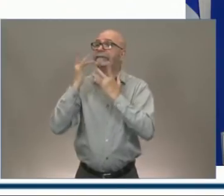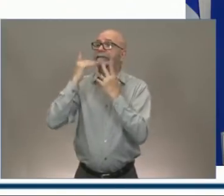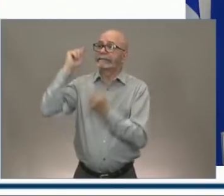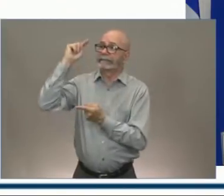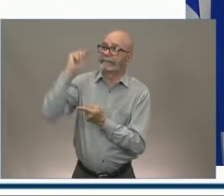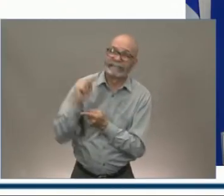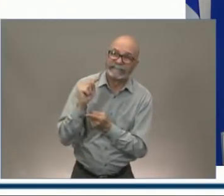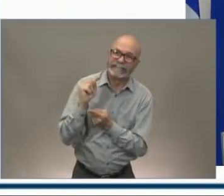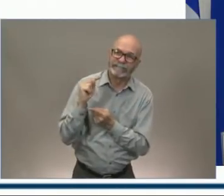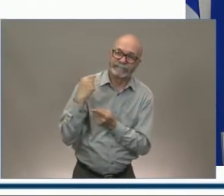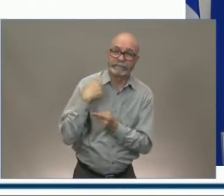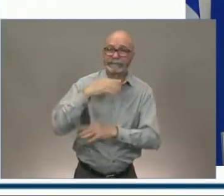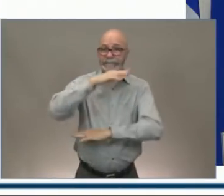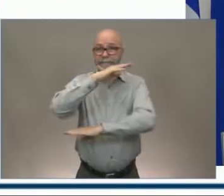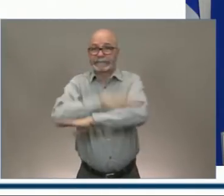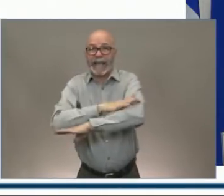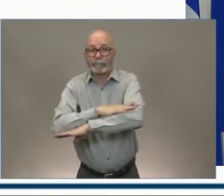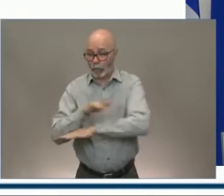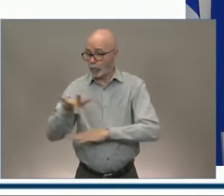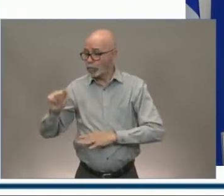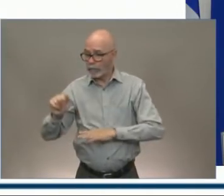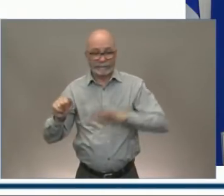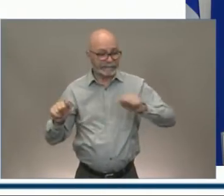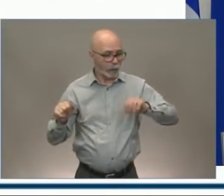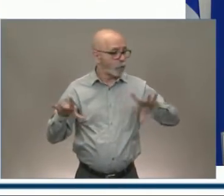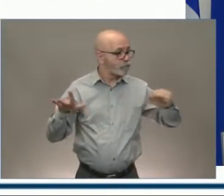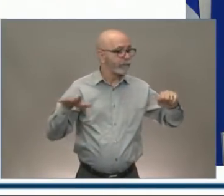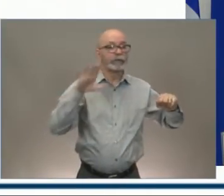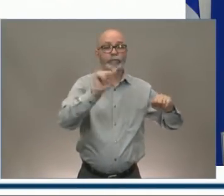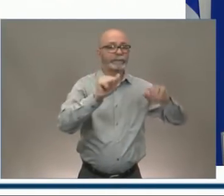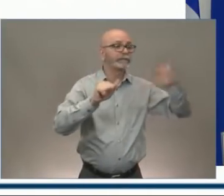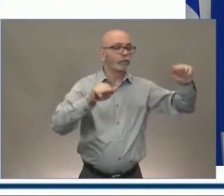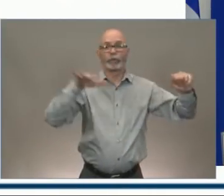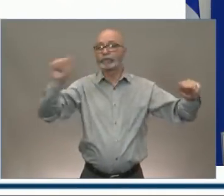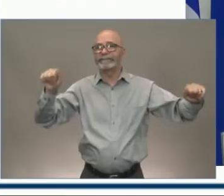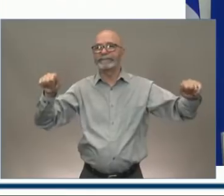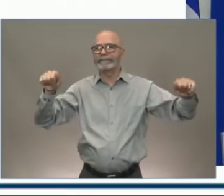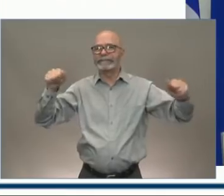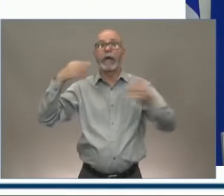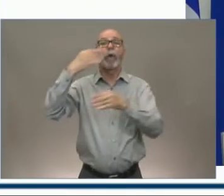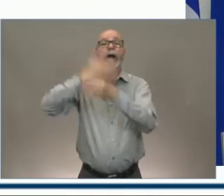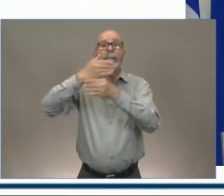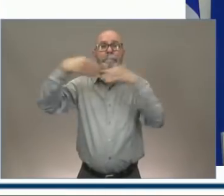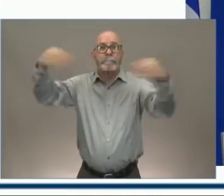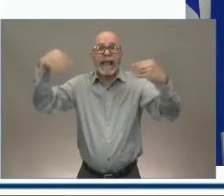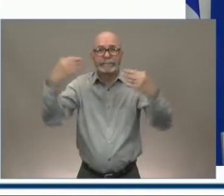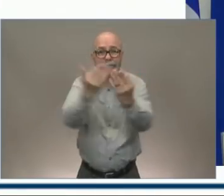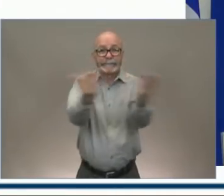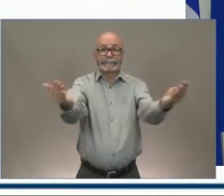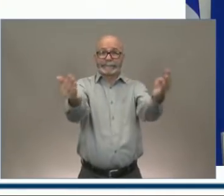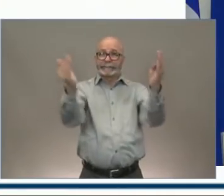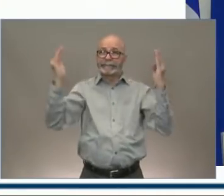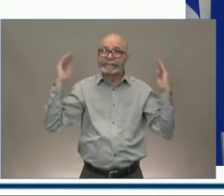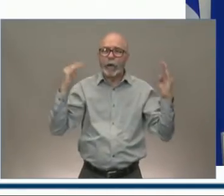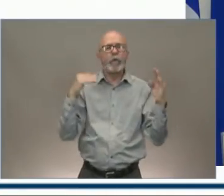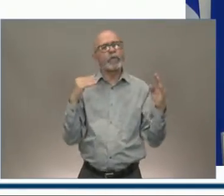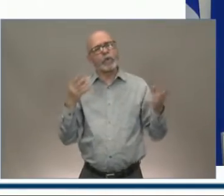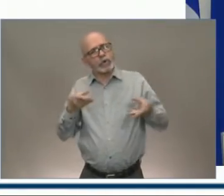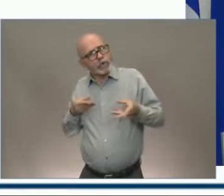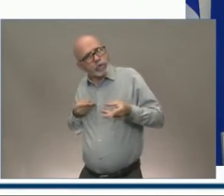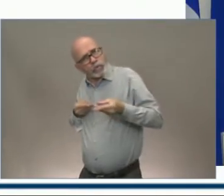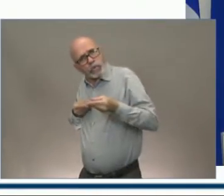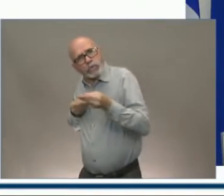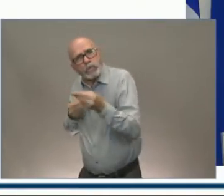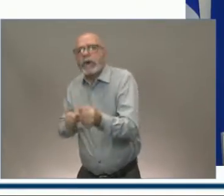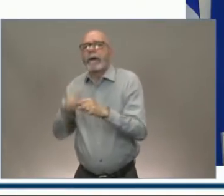table, plexiglass, and really taking away the amount of customer base they've been able to have. The reduction of hours as